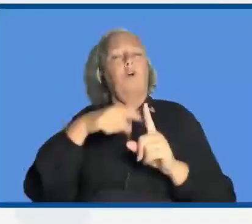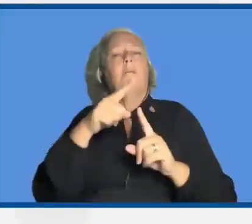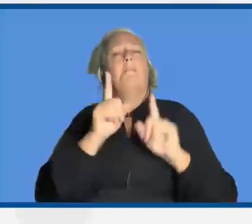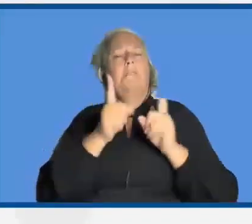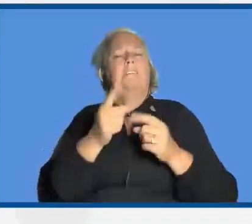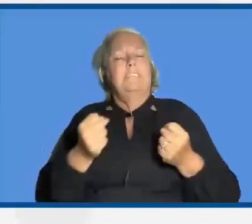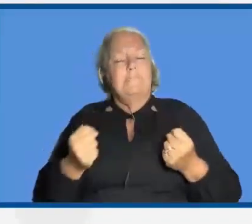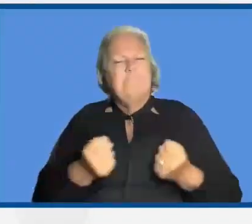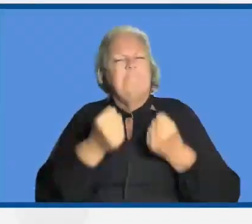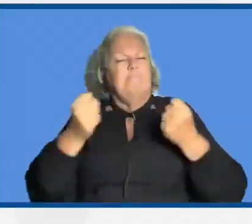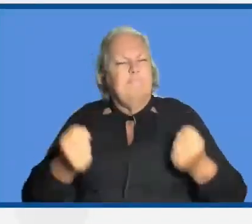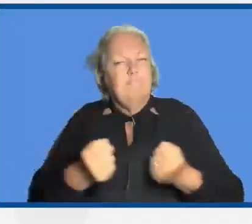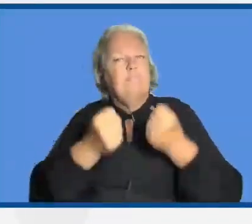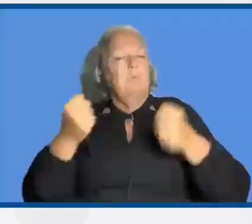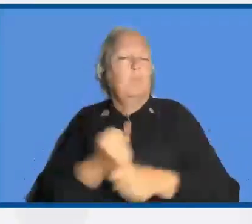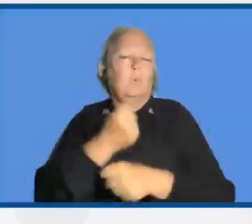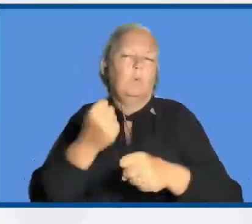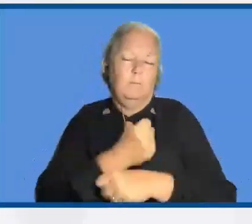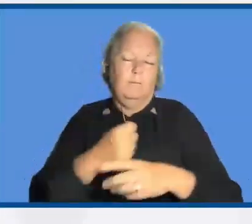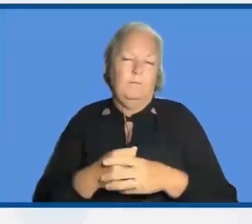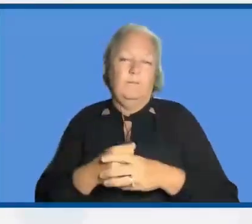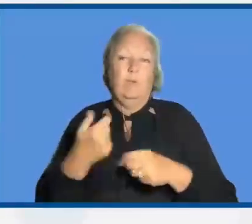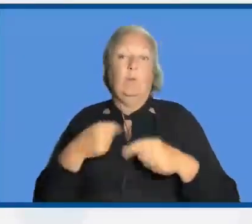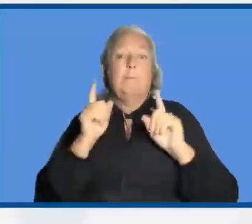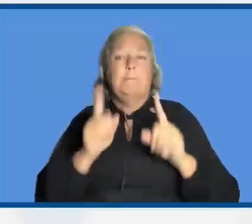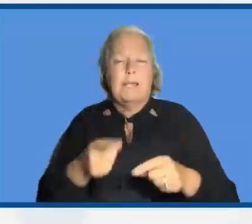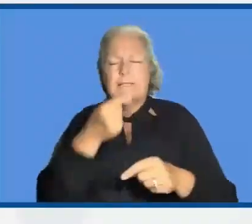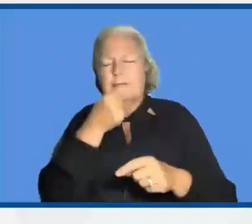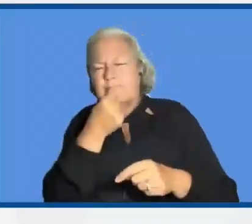Essential actions had to be taken.